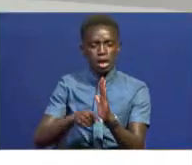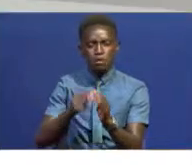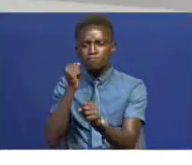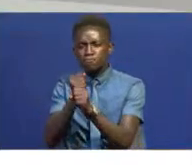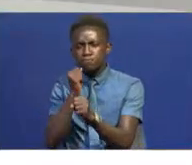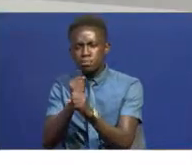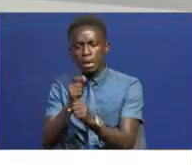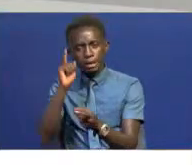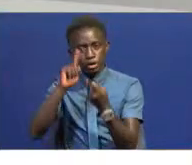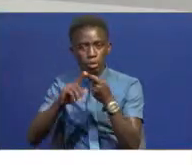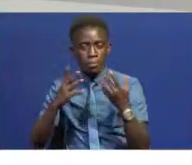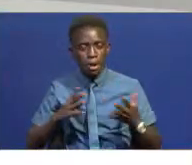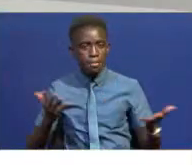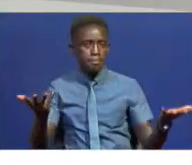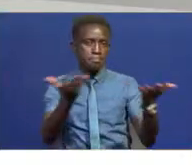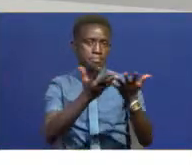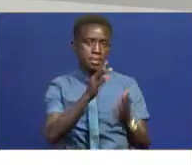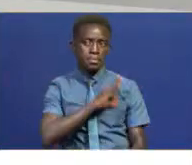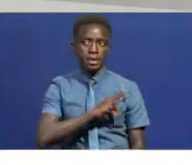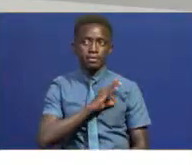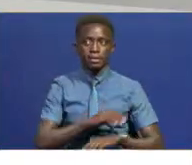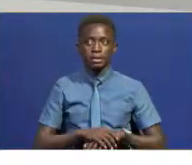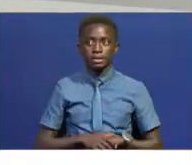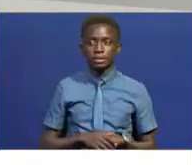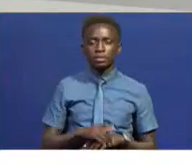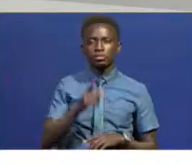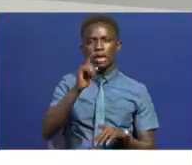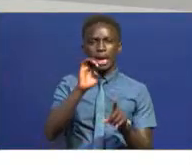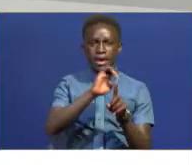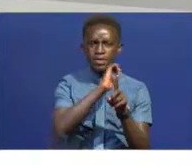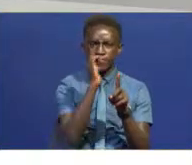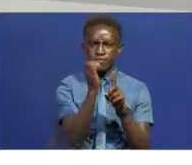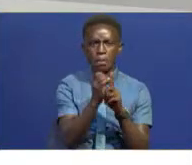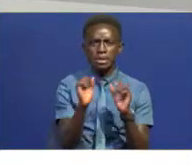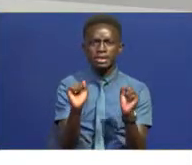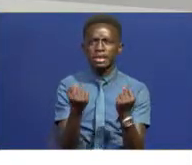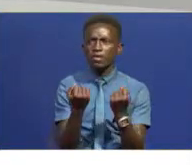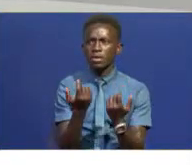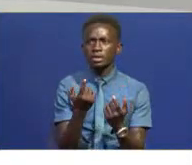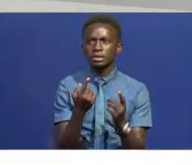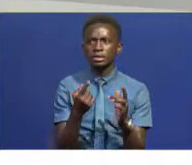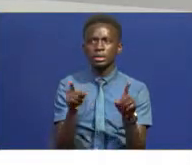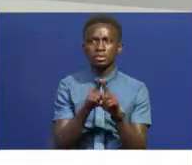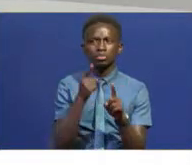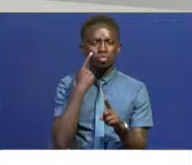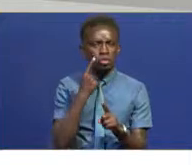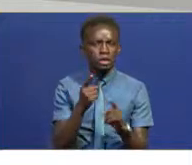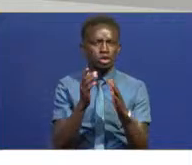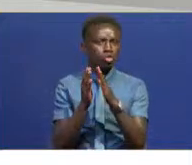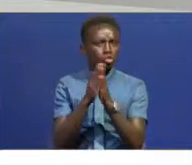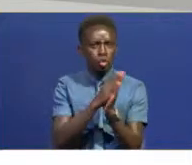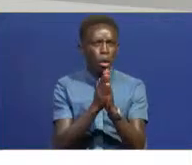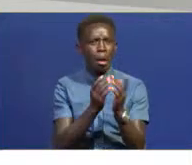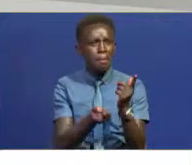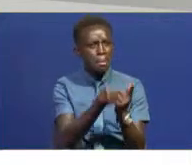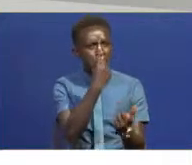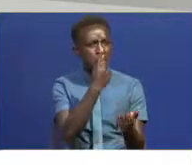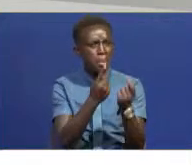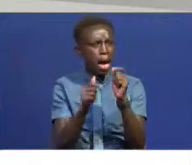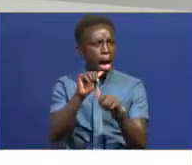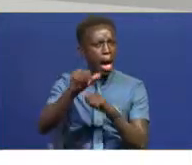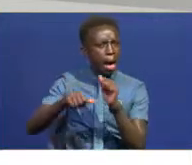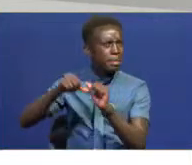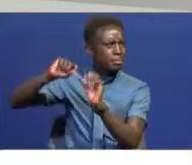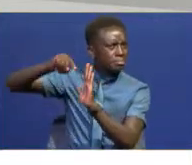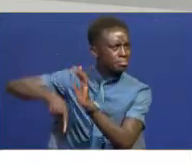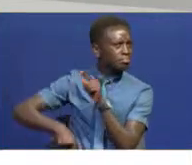royalties. Talk about environmental sustainability, because I mean, some of the issues that have been raised when it comes to the subject of mining is the environmental